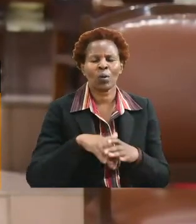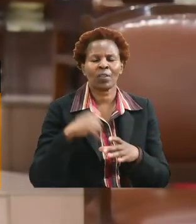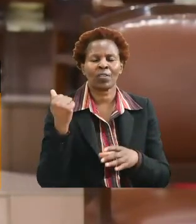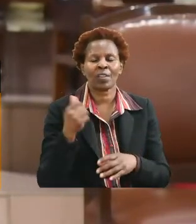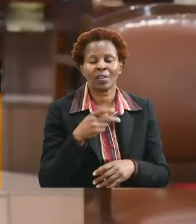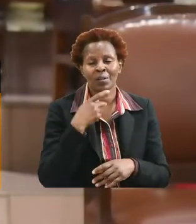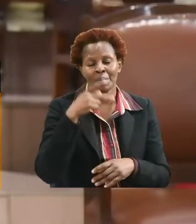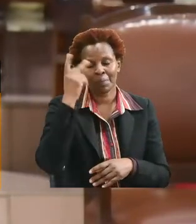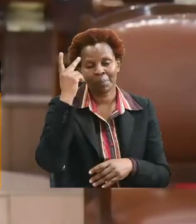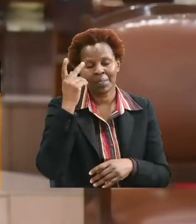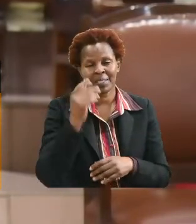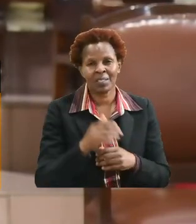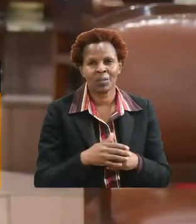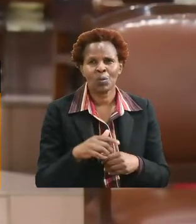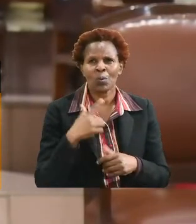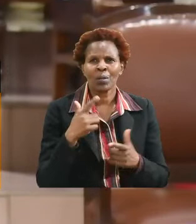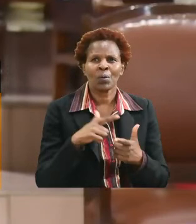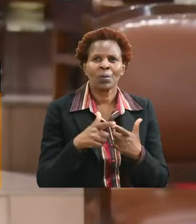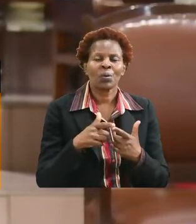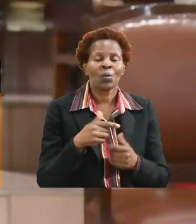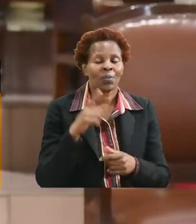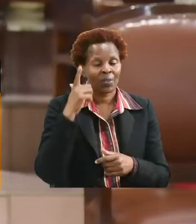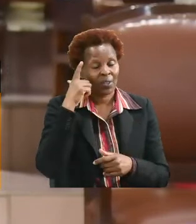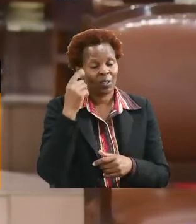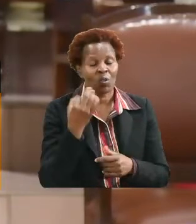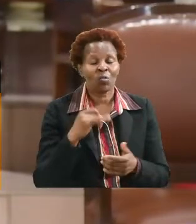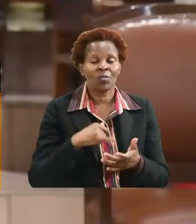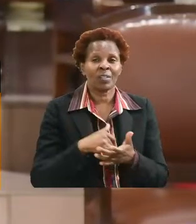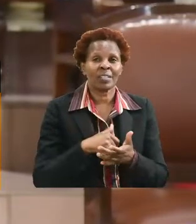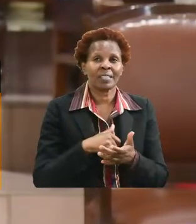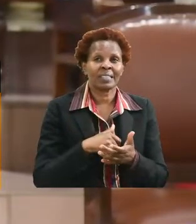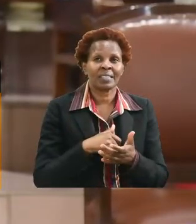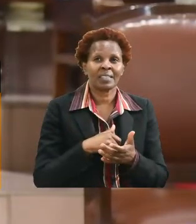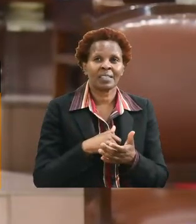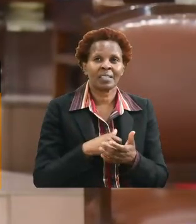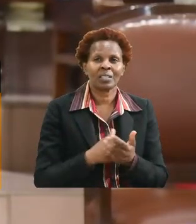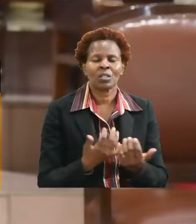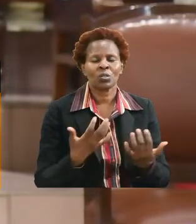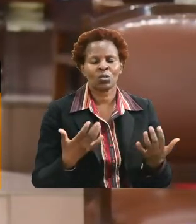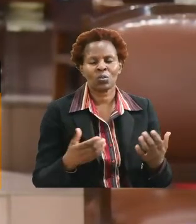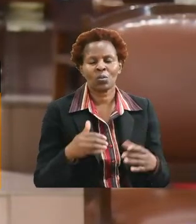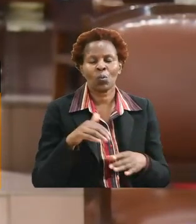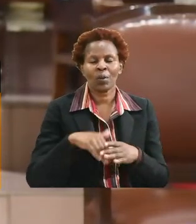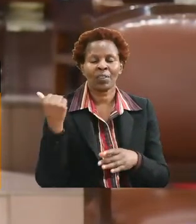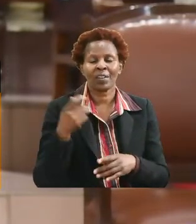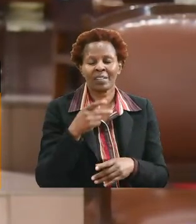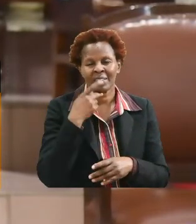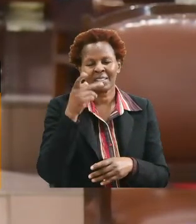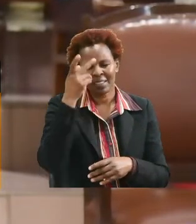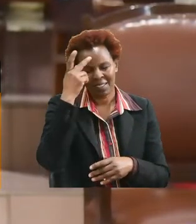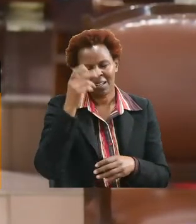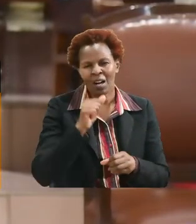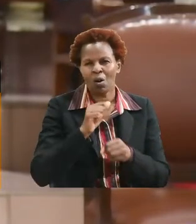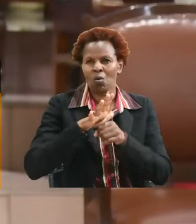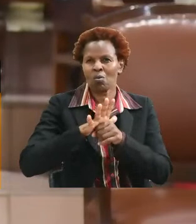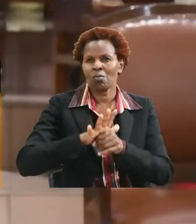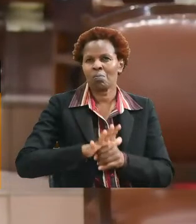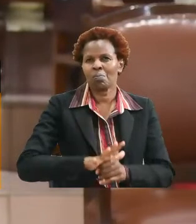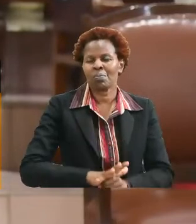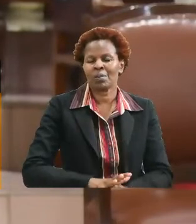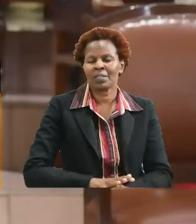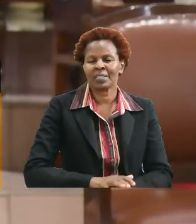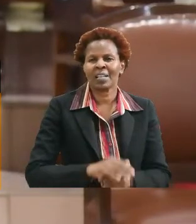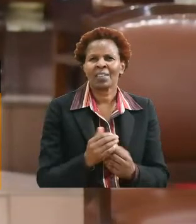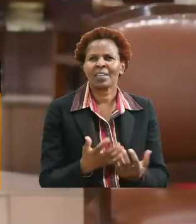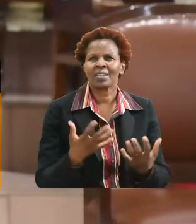we would want to think about right now, because orphans were exploited. You know, their inheritance would